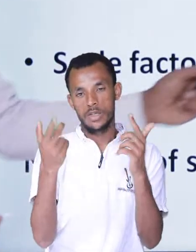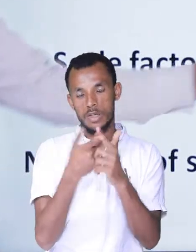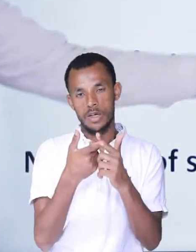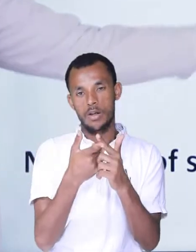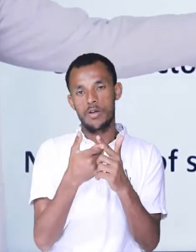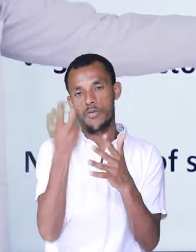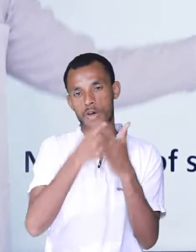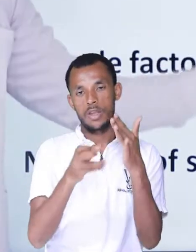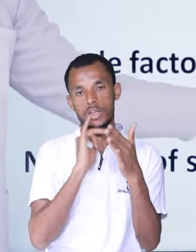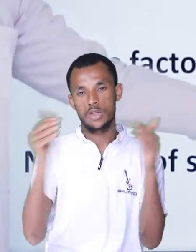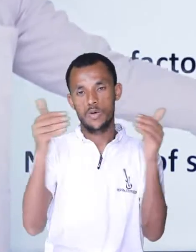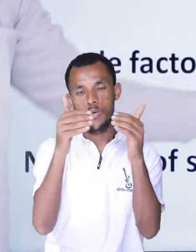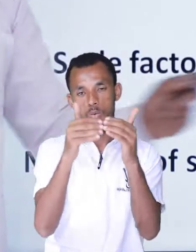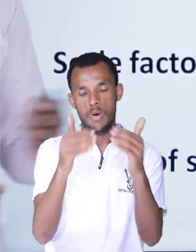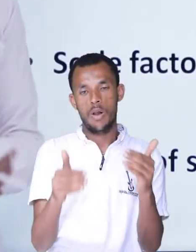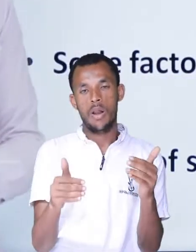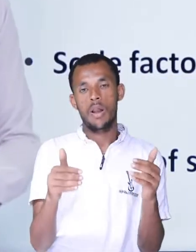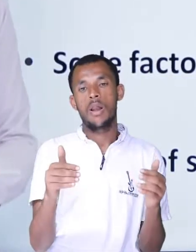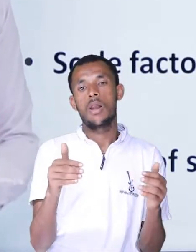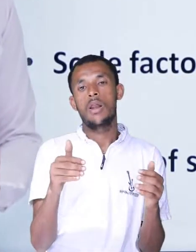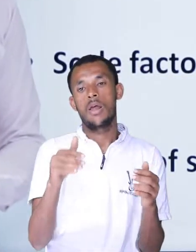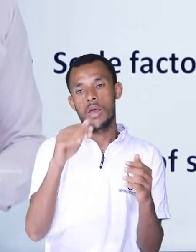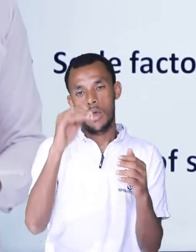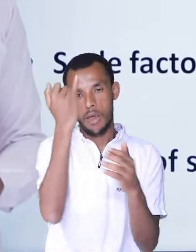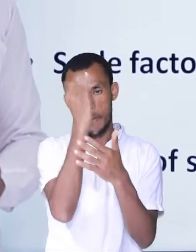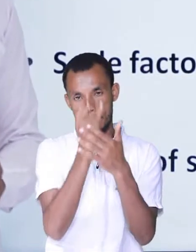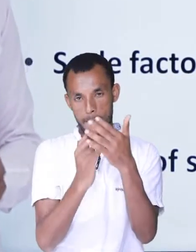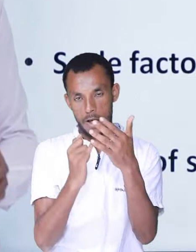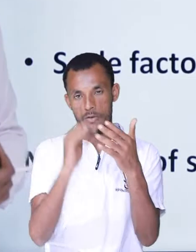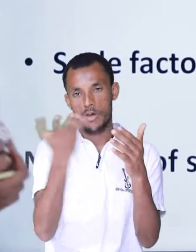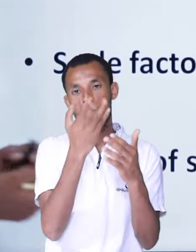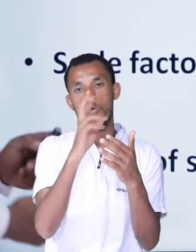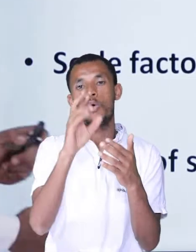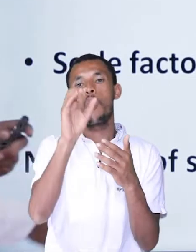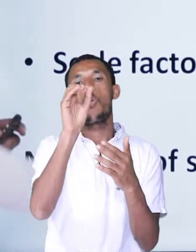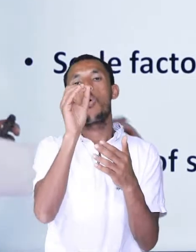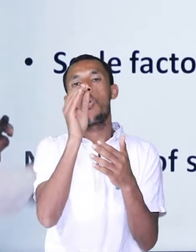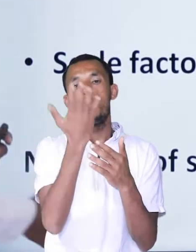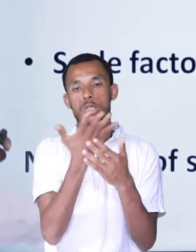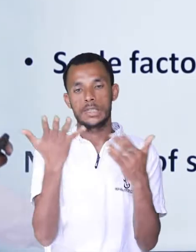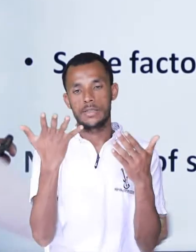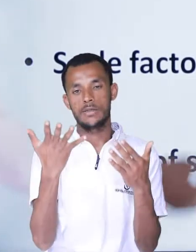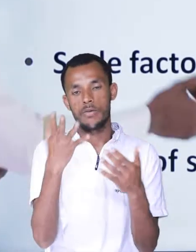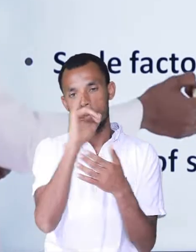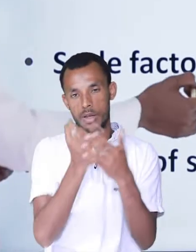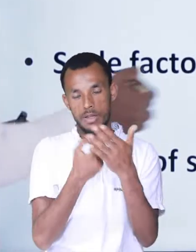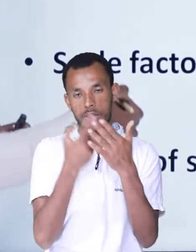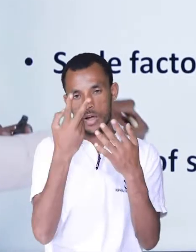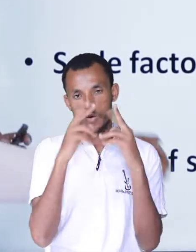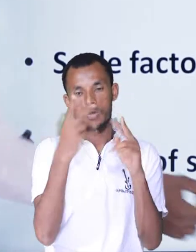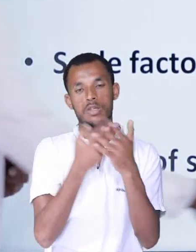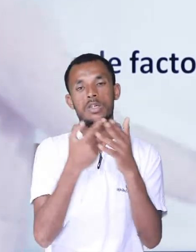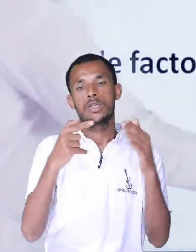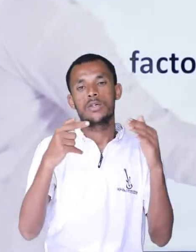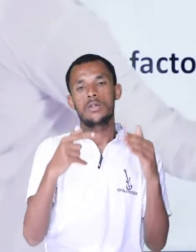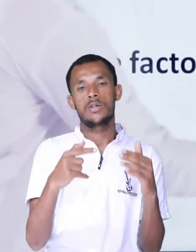factor is equal to image figure over object figure. Therefore, the notation of this scale